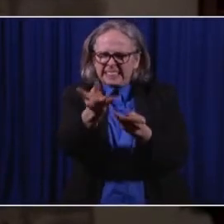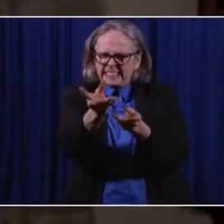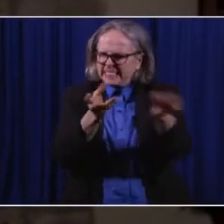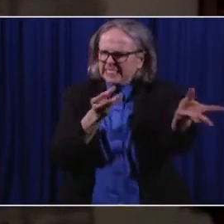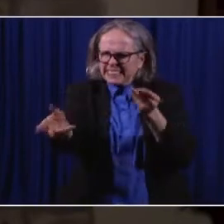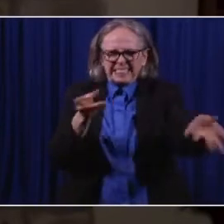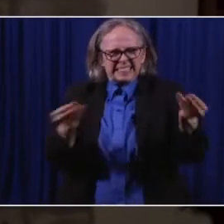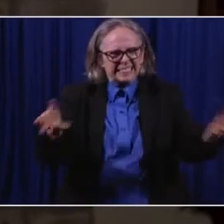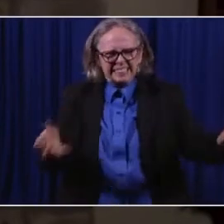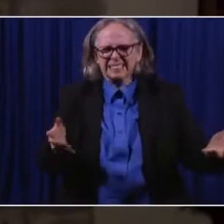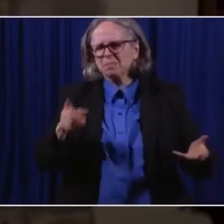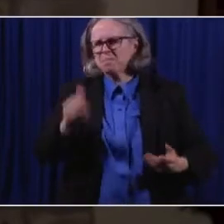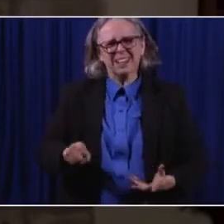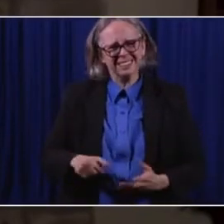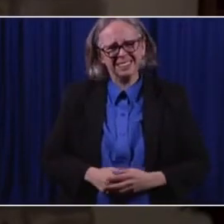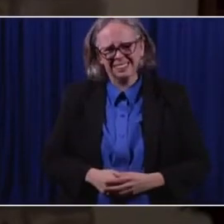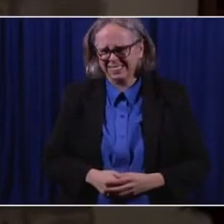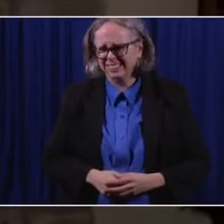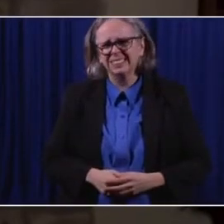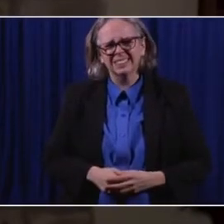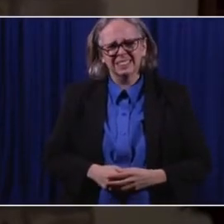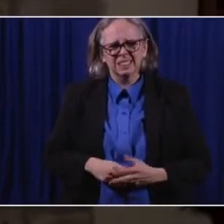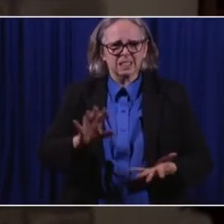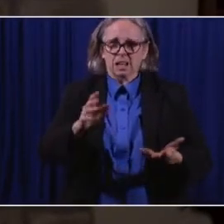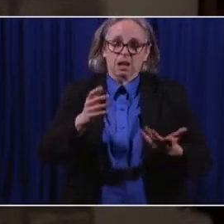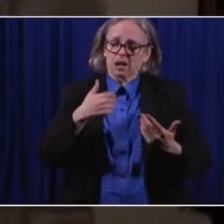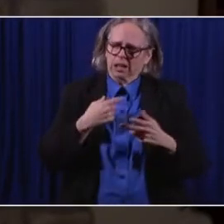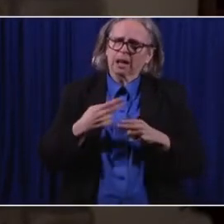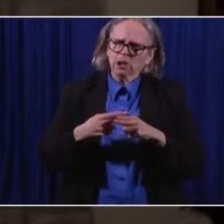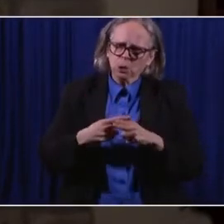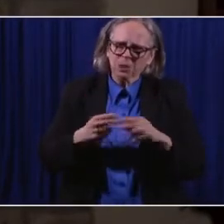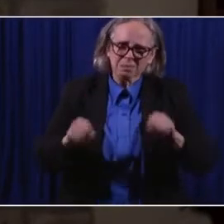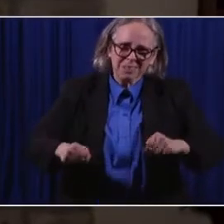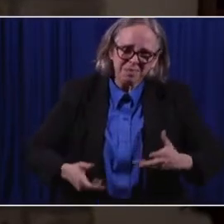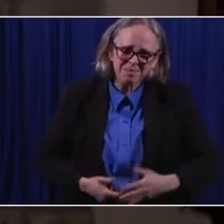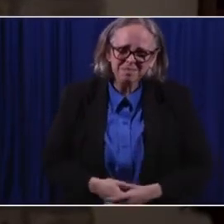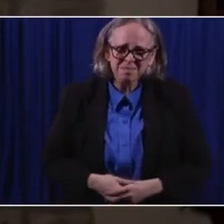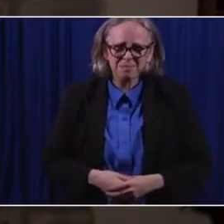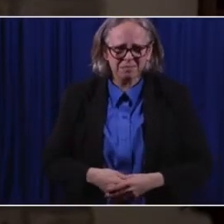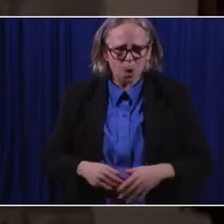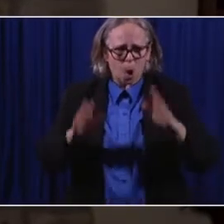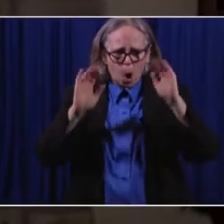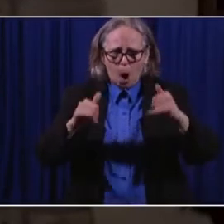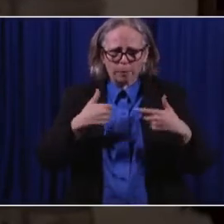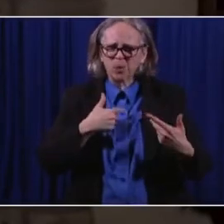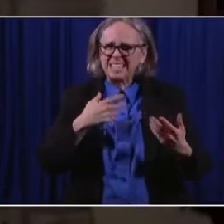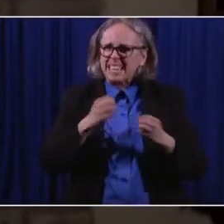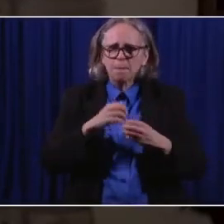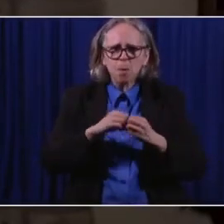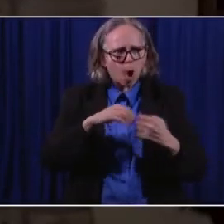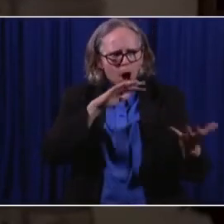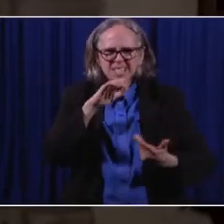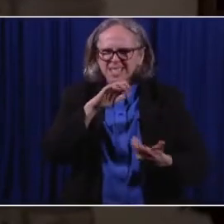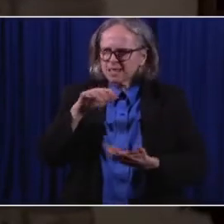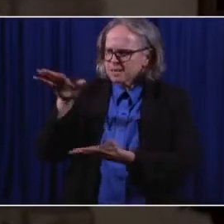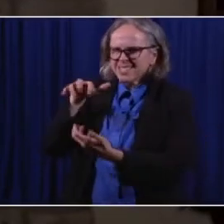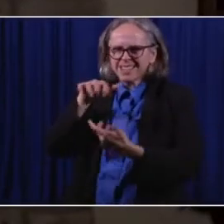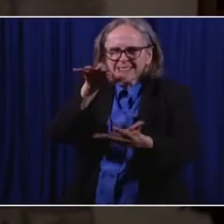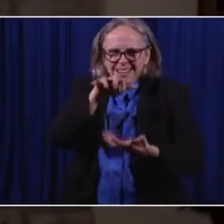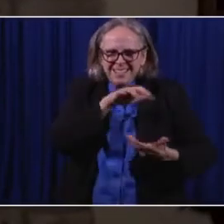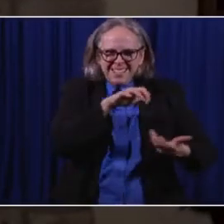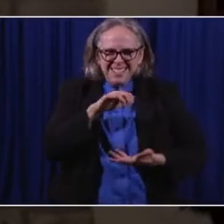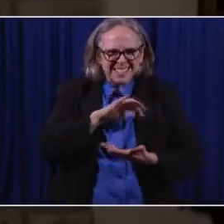it. Because we hope the volume is going to keep going out. And we know we're going to broaden the number of people who are going to